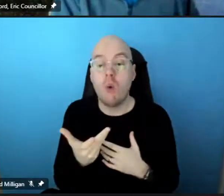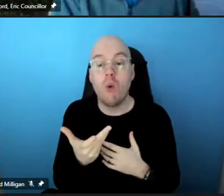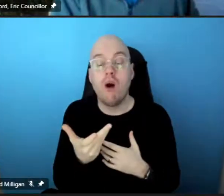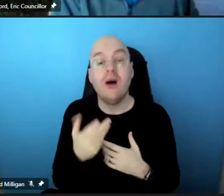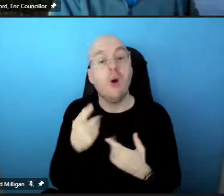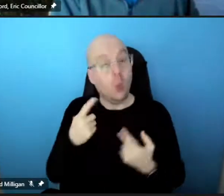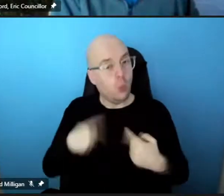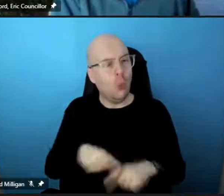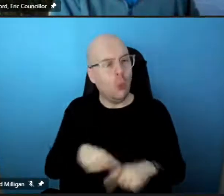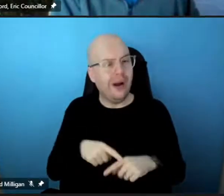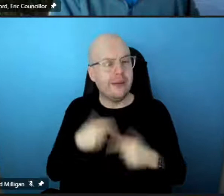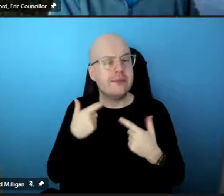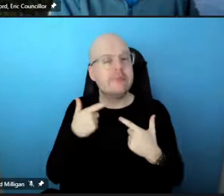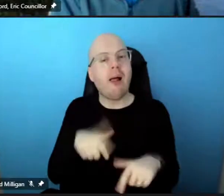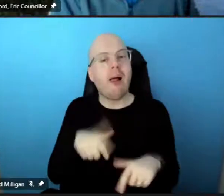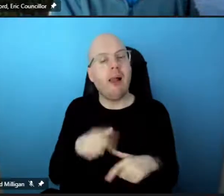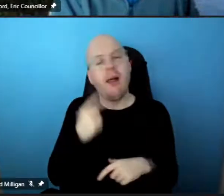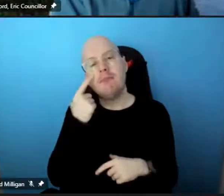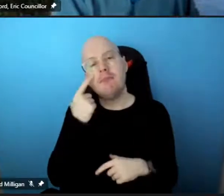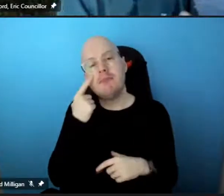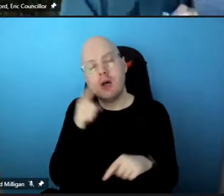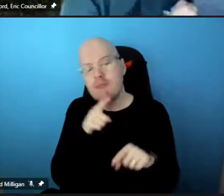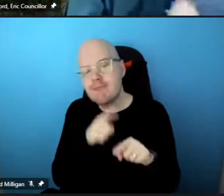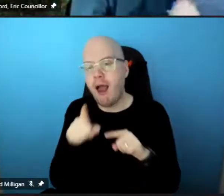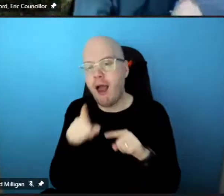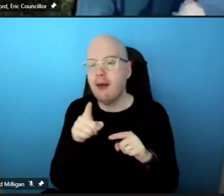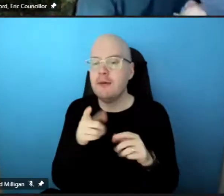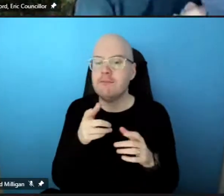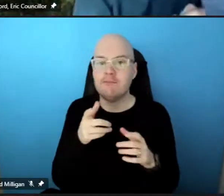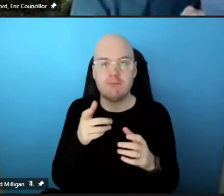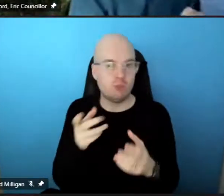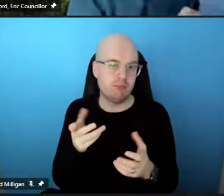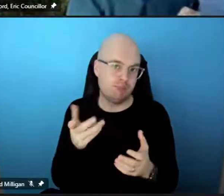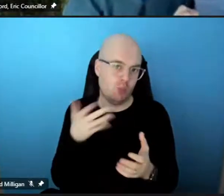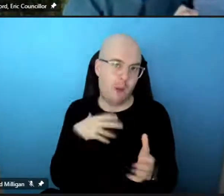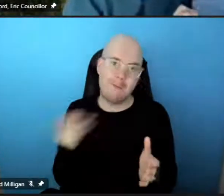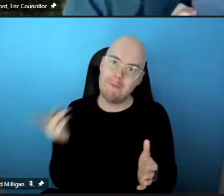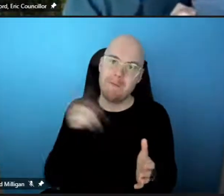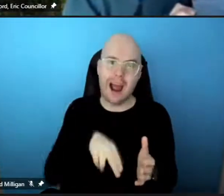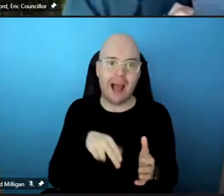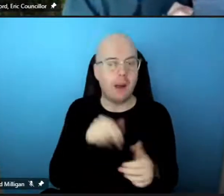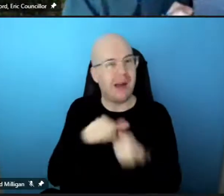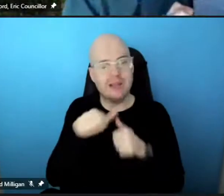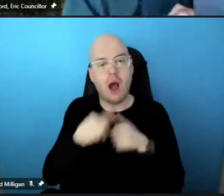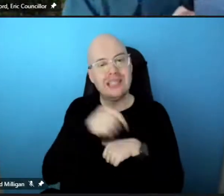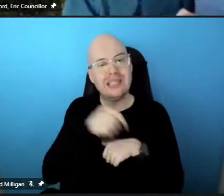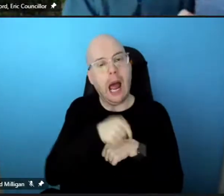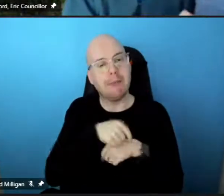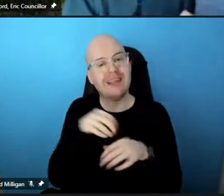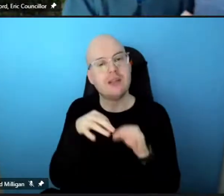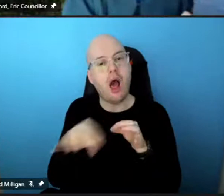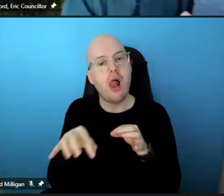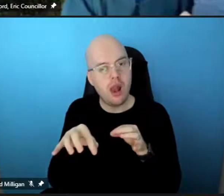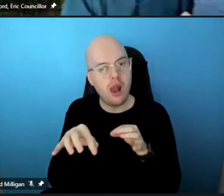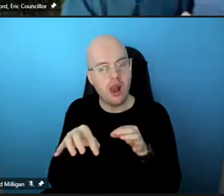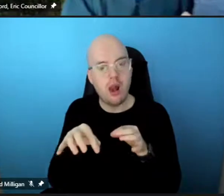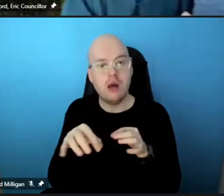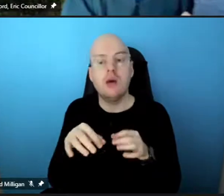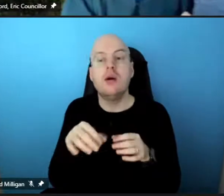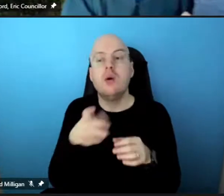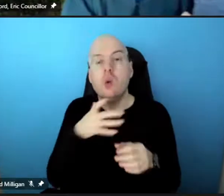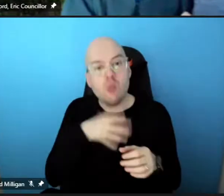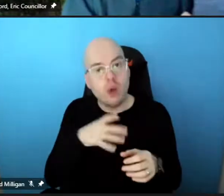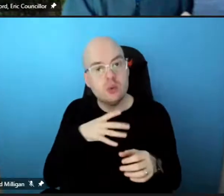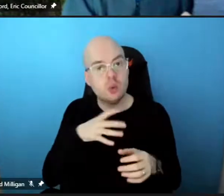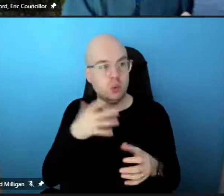are looking to try and return to more reasonable timescales, and certainly trying to look to conclude as much as we